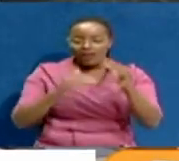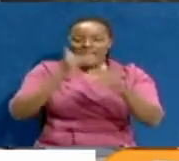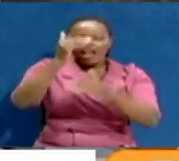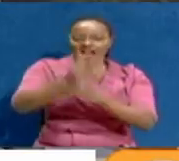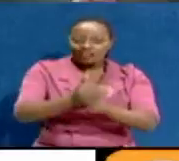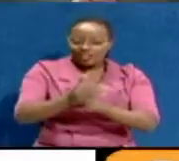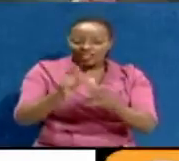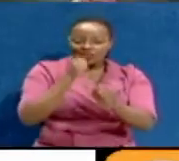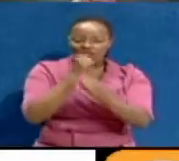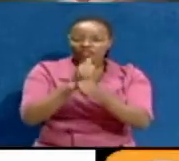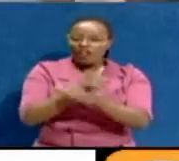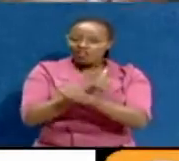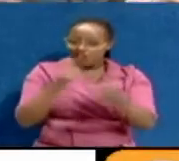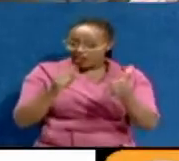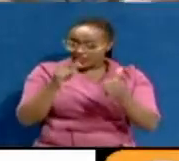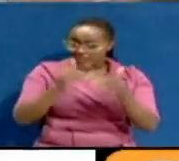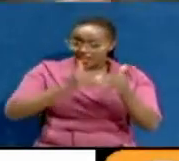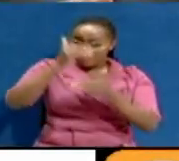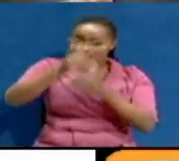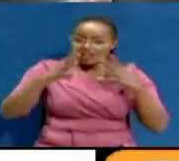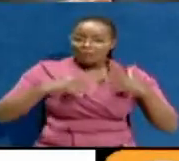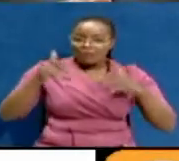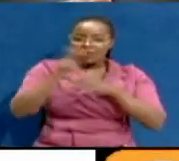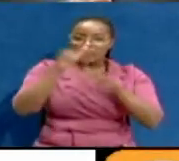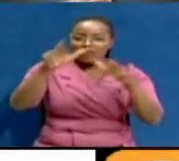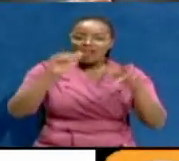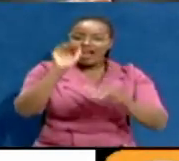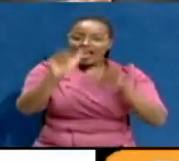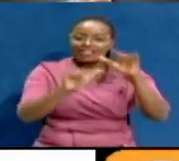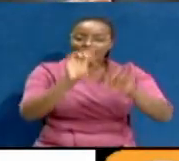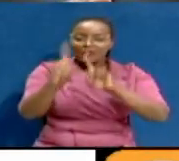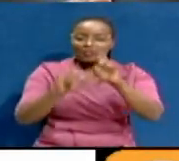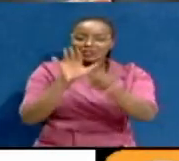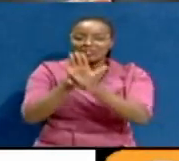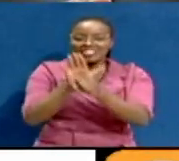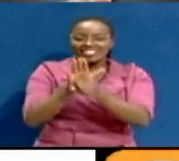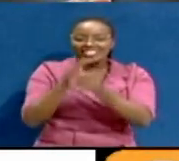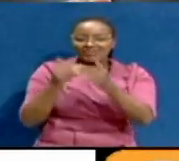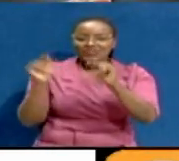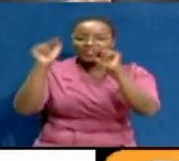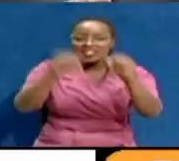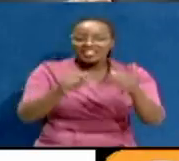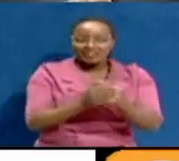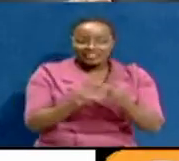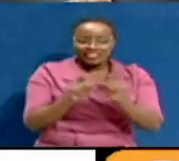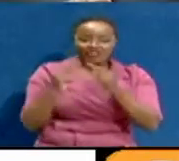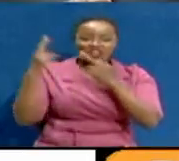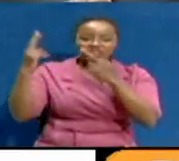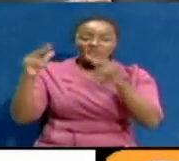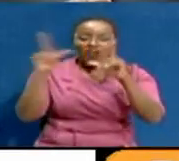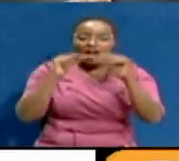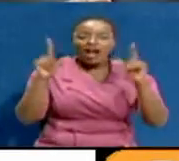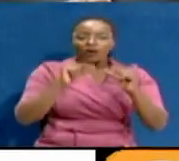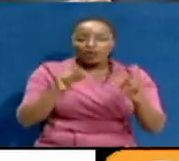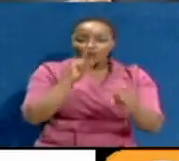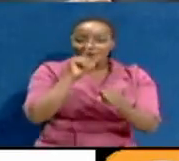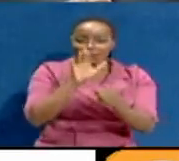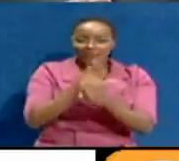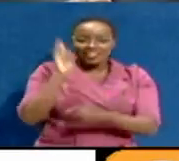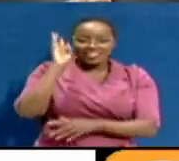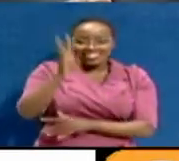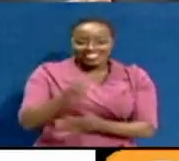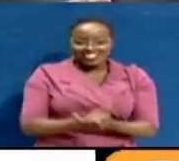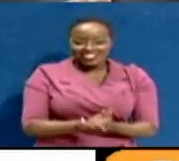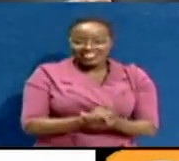fine. And it's been fine ever since. There are people in this studio who've been asking me many questions before you. So I hope your words will assure them. So where are we